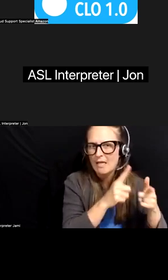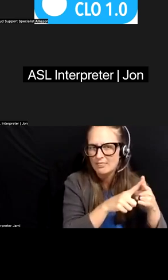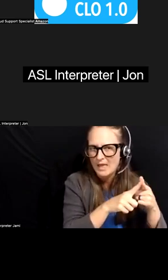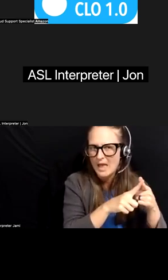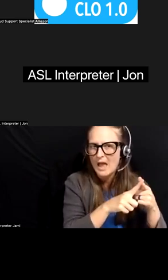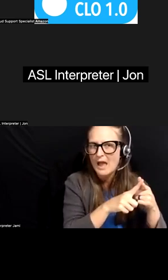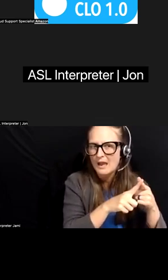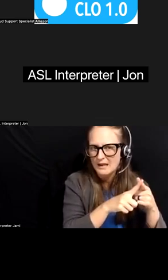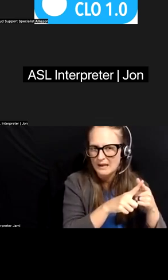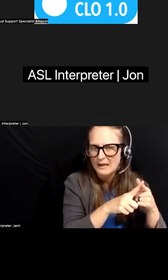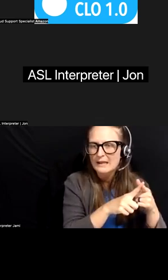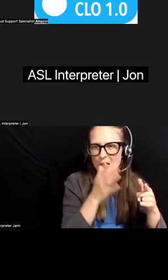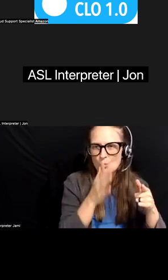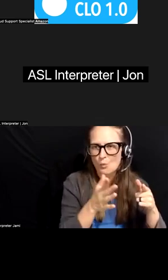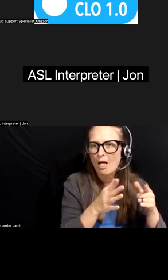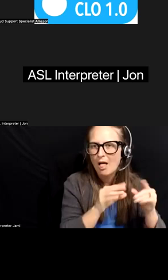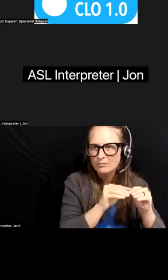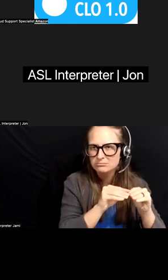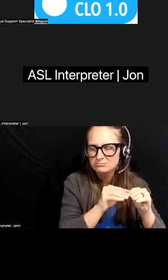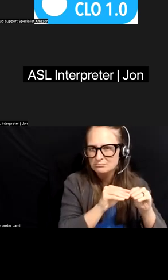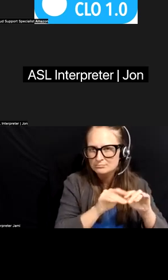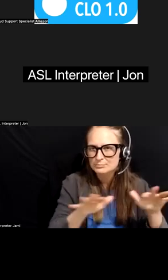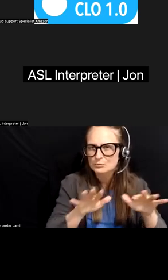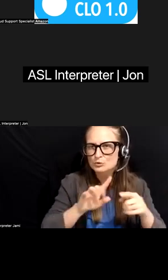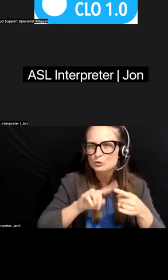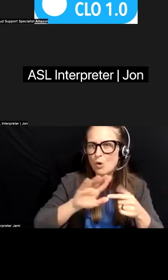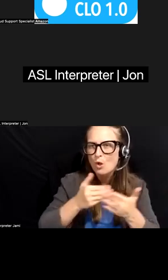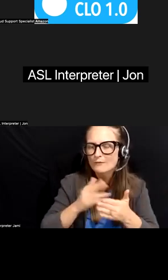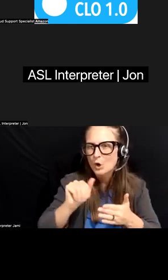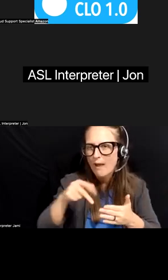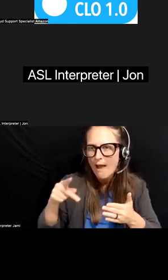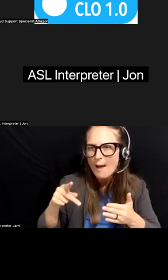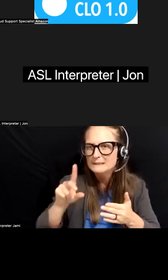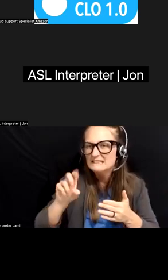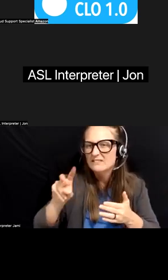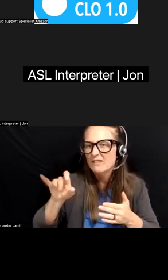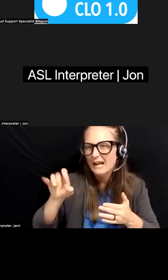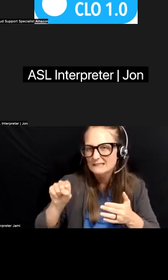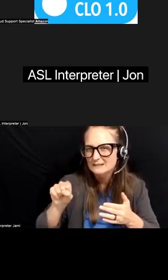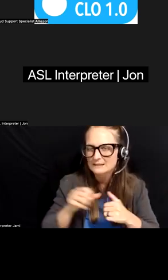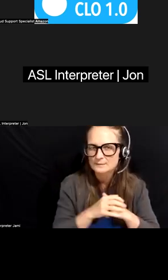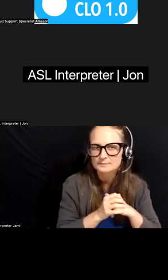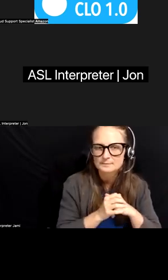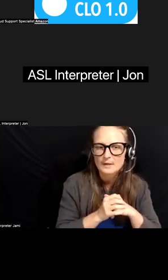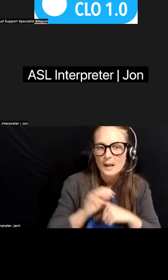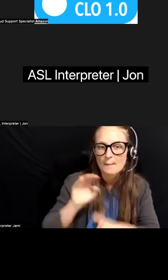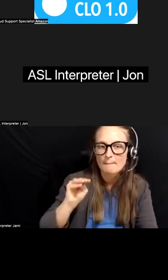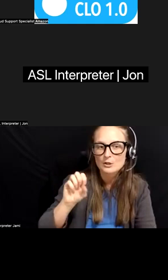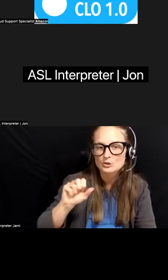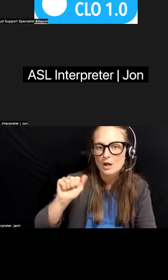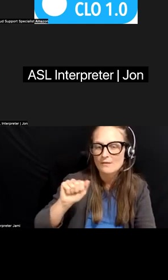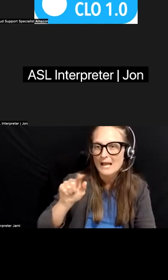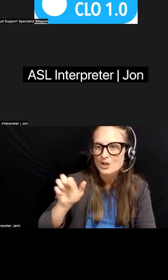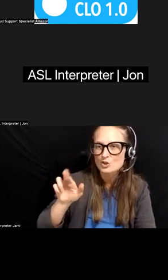onto all your devices storing your or apps information in the case you provided access cloud. it from them. Microsoft Azure. This cloud is used